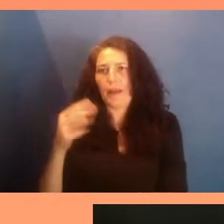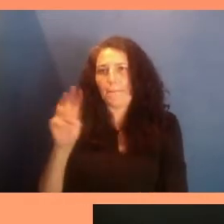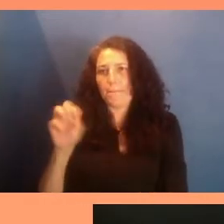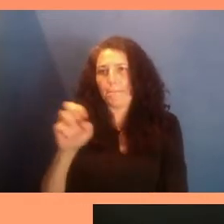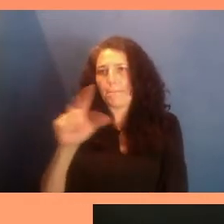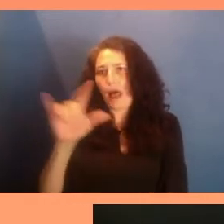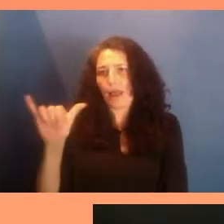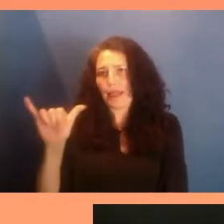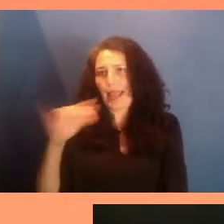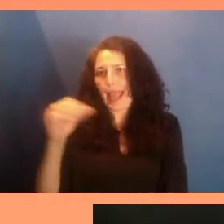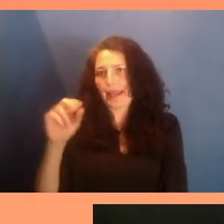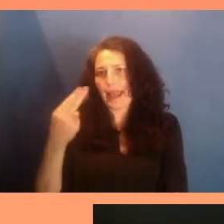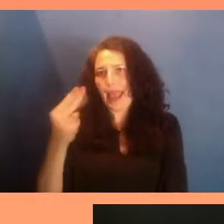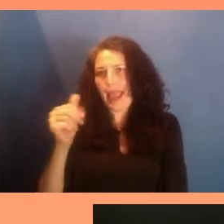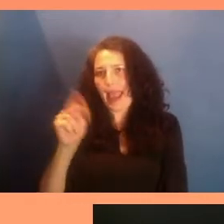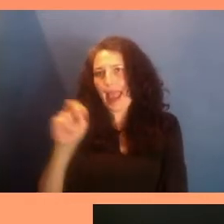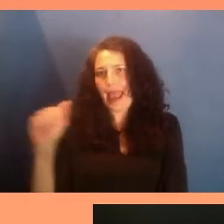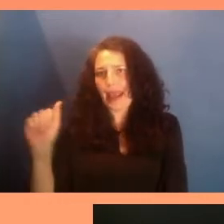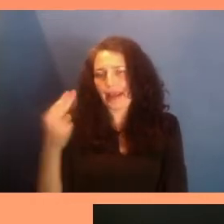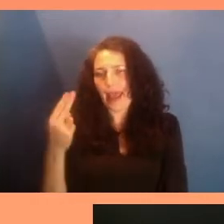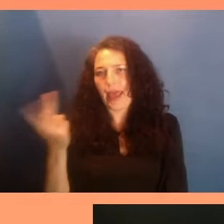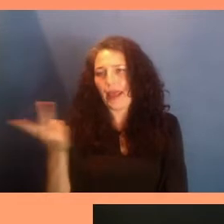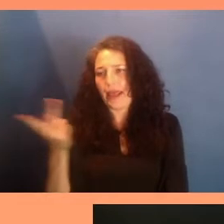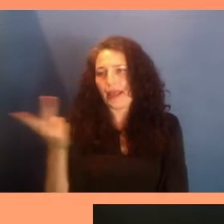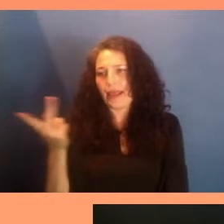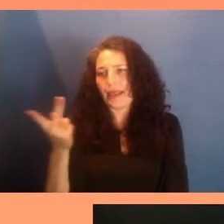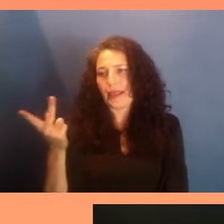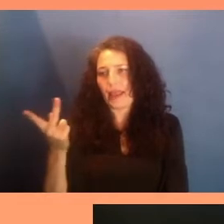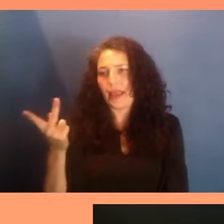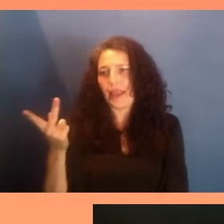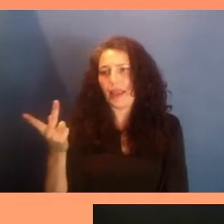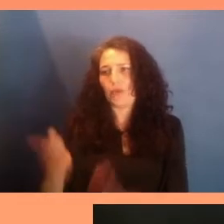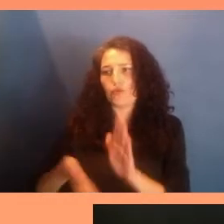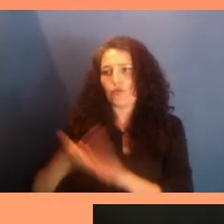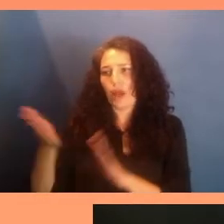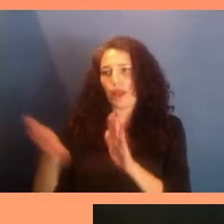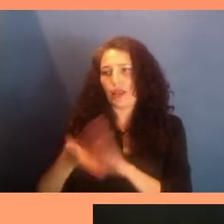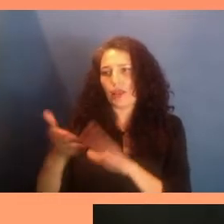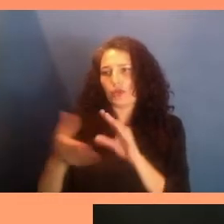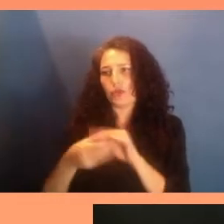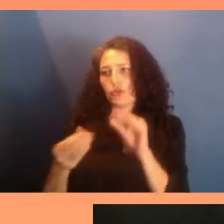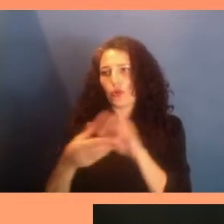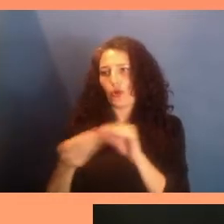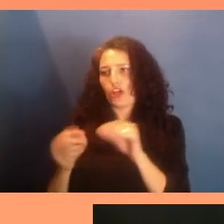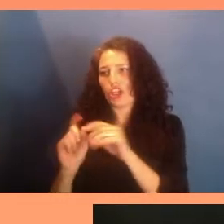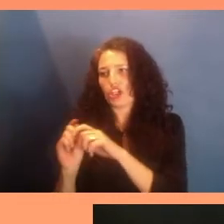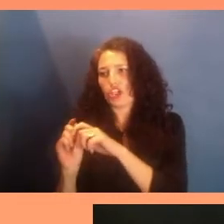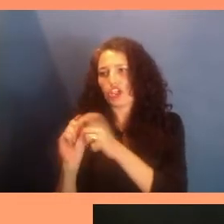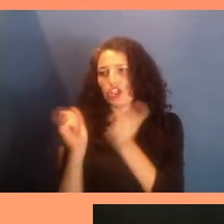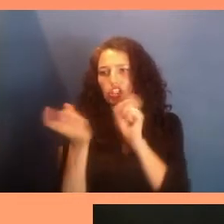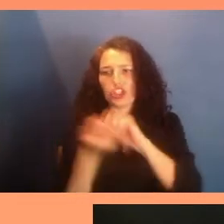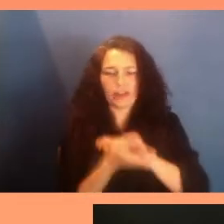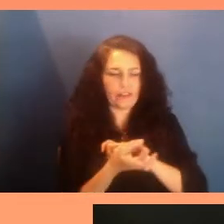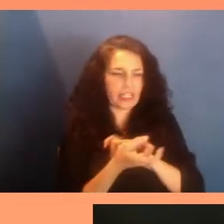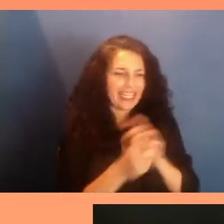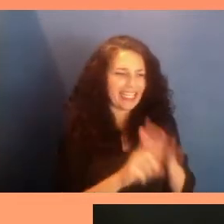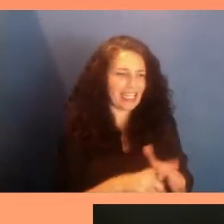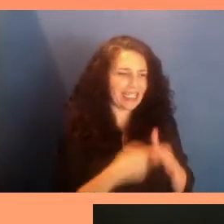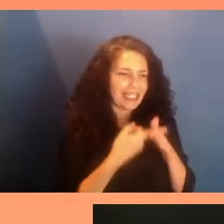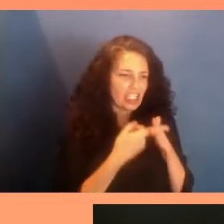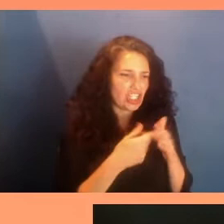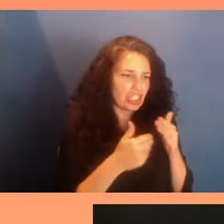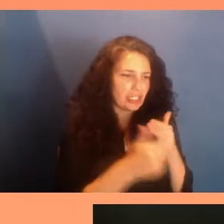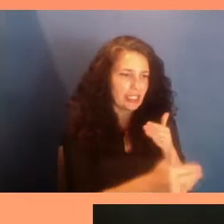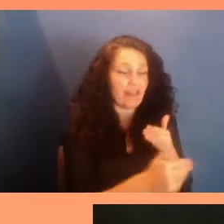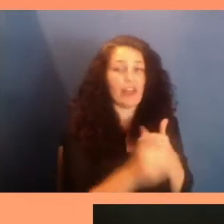part of and run the Story Shift initiative that Working Films has. It took being invited into that work to